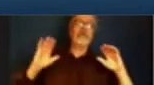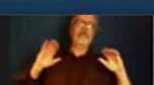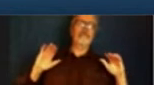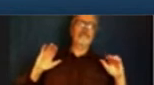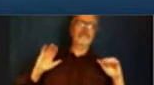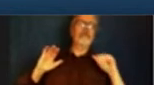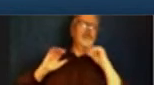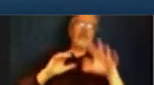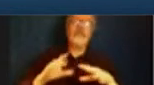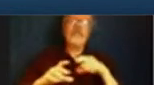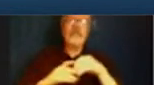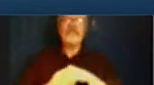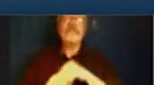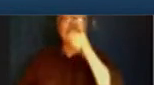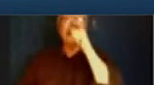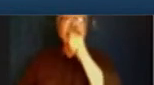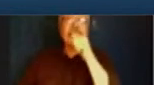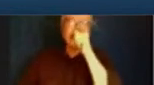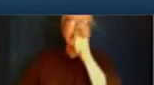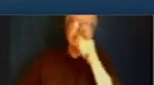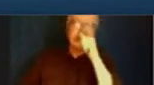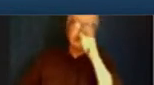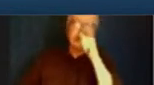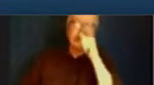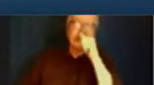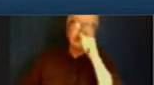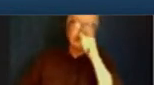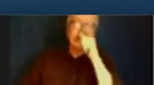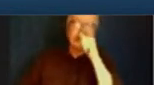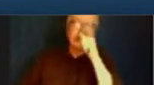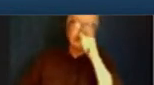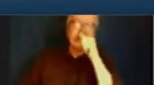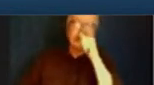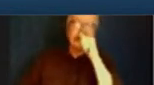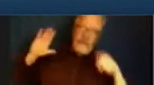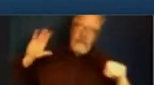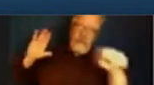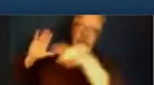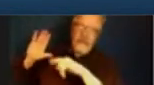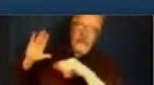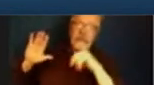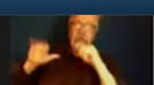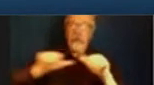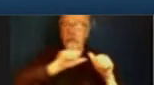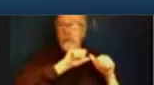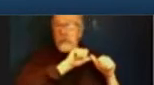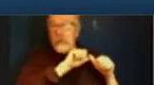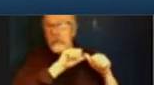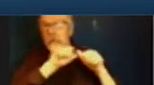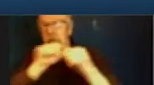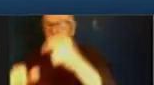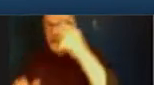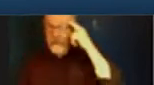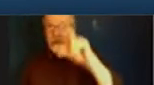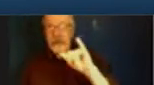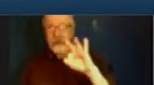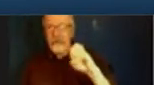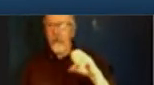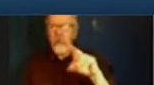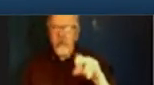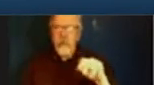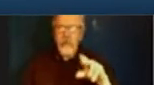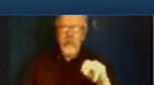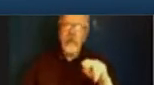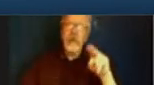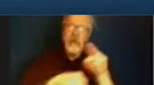is, you know, certainly not a permanent condition. So we hope people will use that judgment and get their boosters.